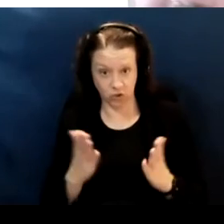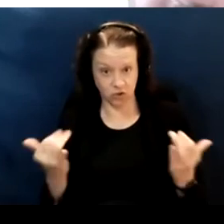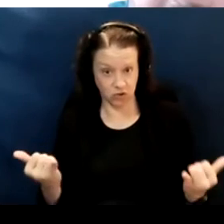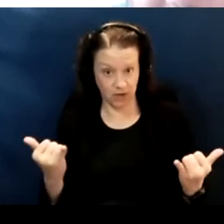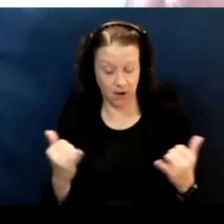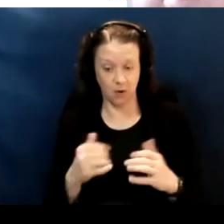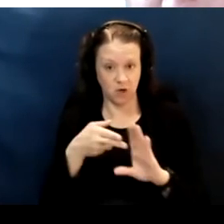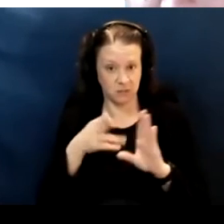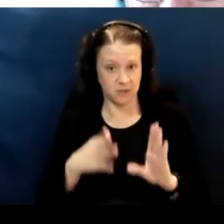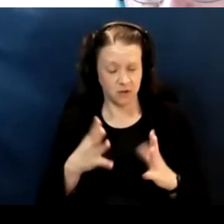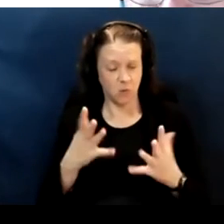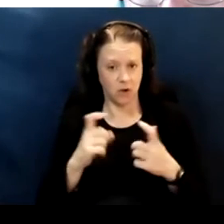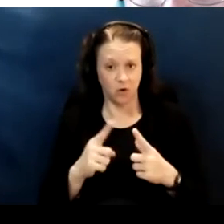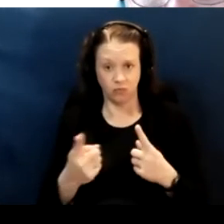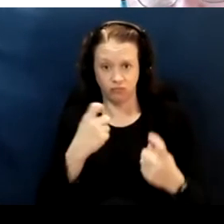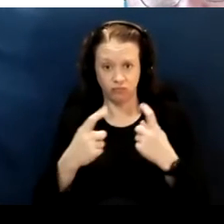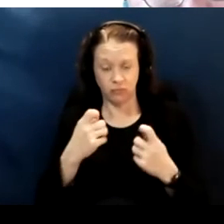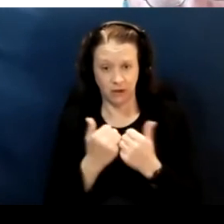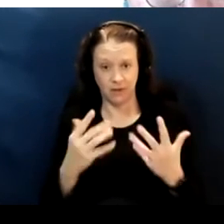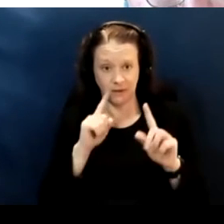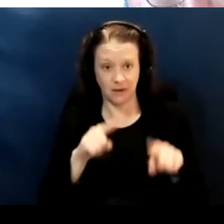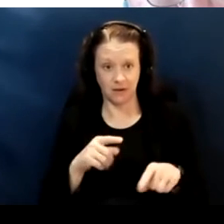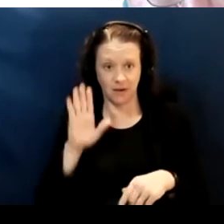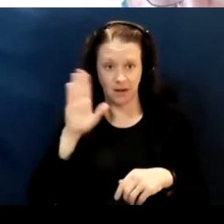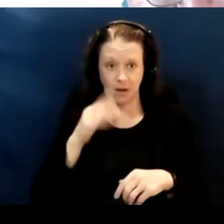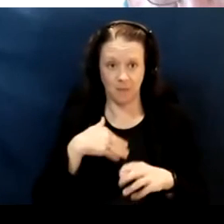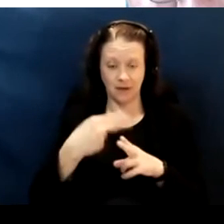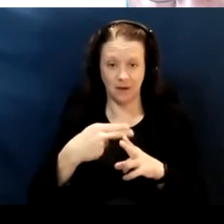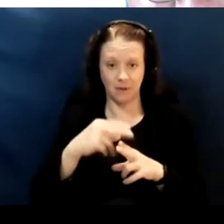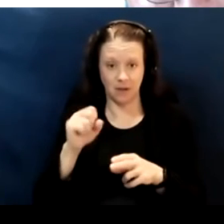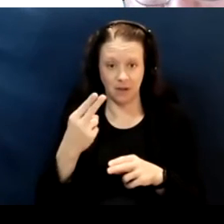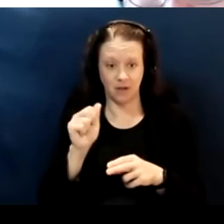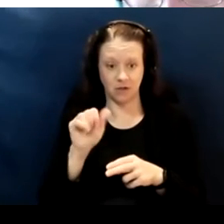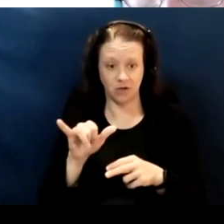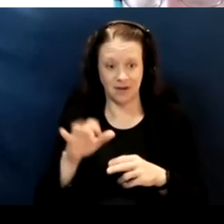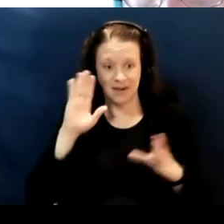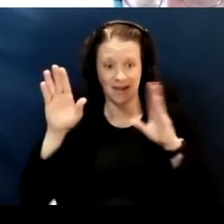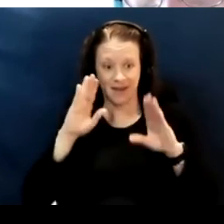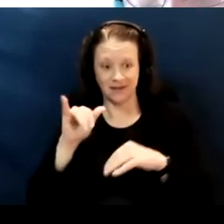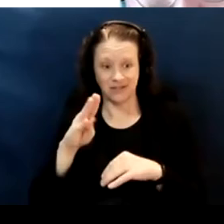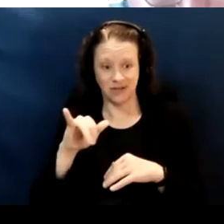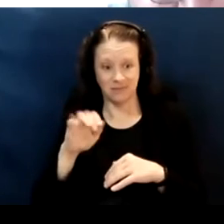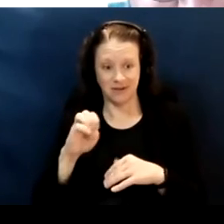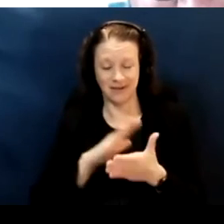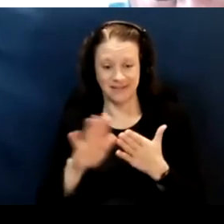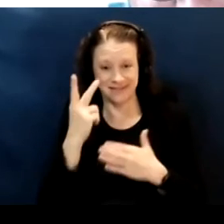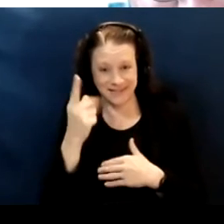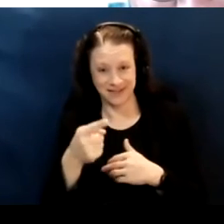would like answered? Hello, my name is Shay. Hi, Jamie, nice to see you.